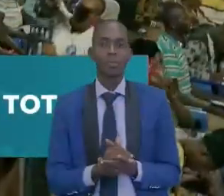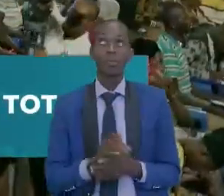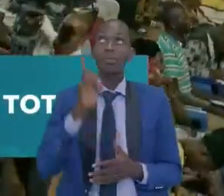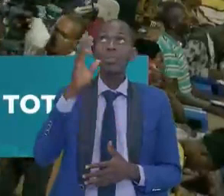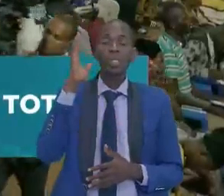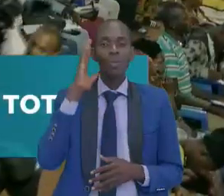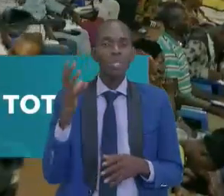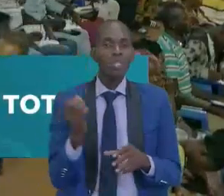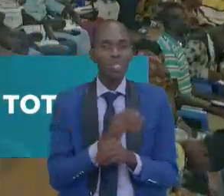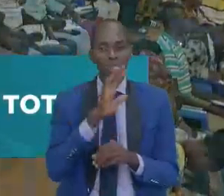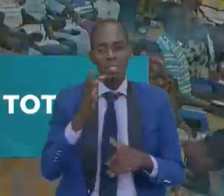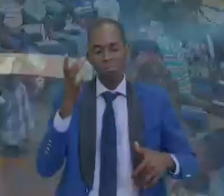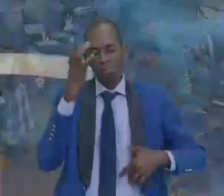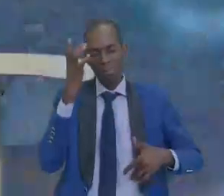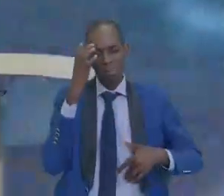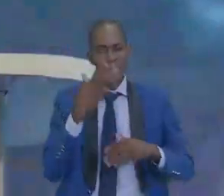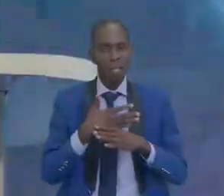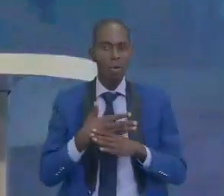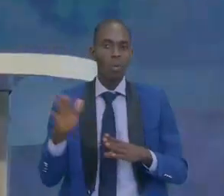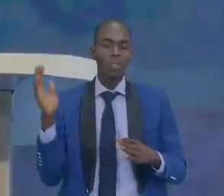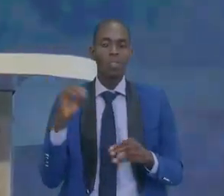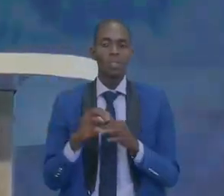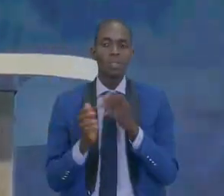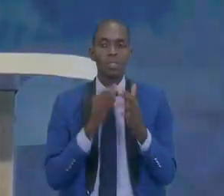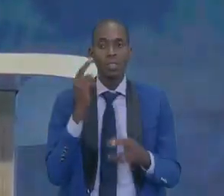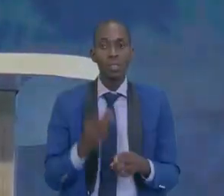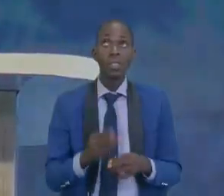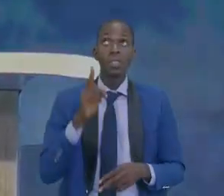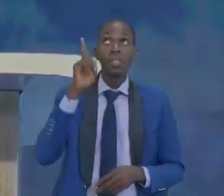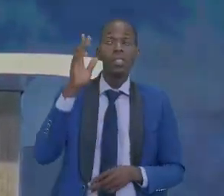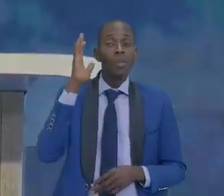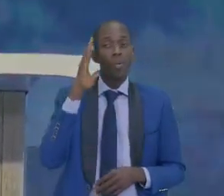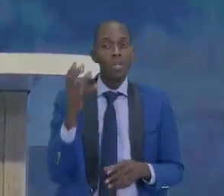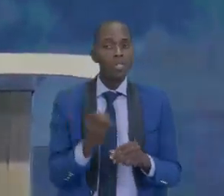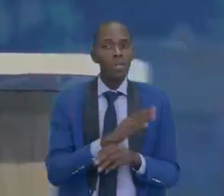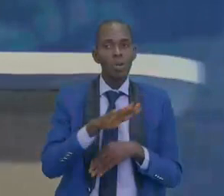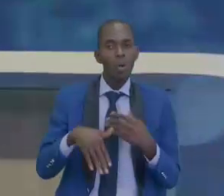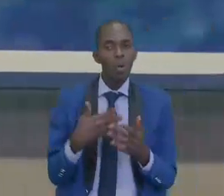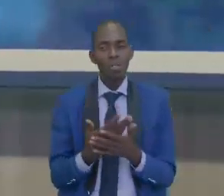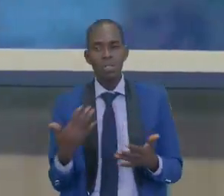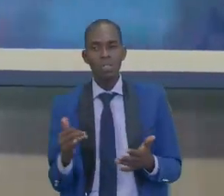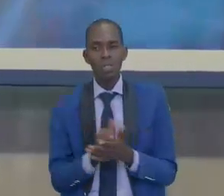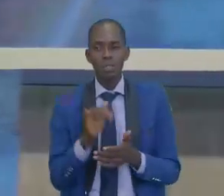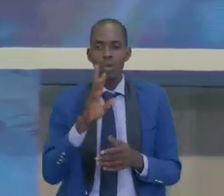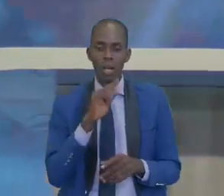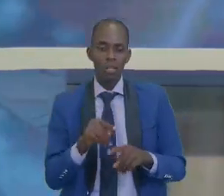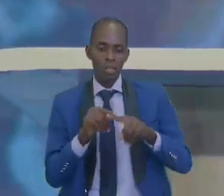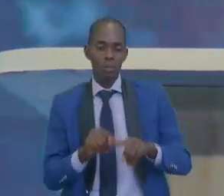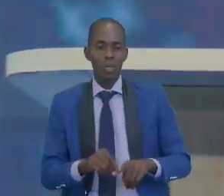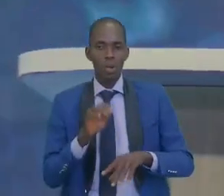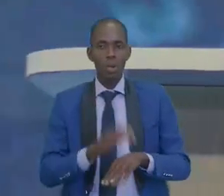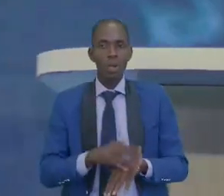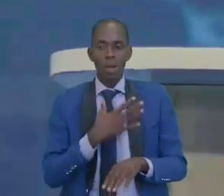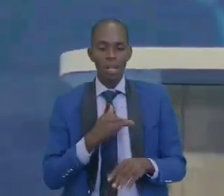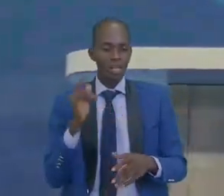your disease away. It will take all those things you are leaning on and they don't totally